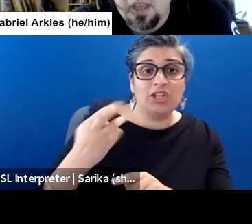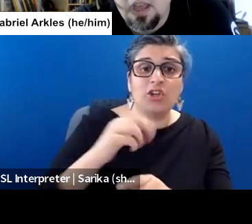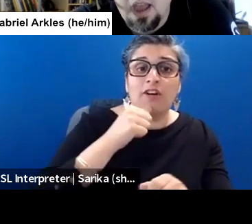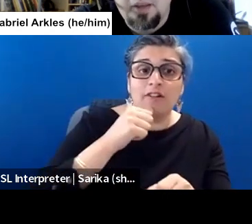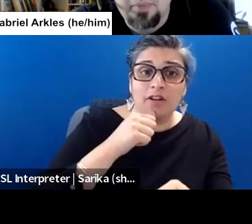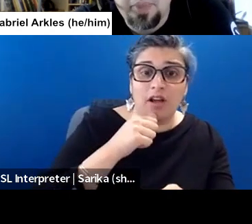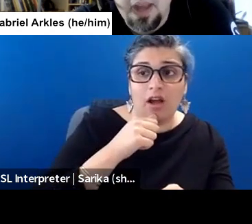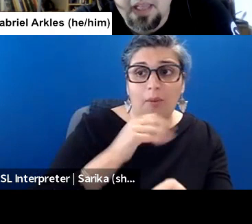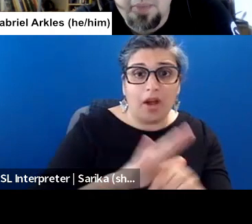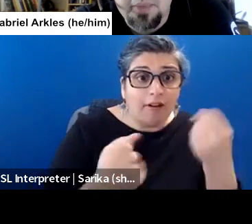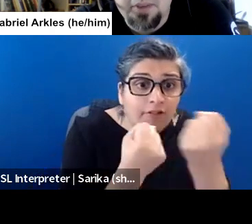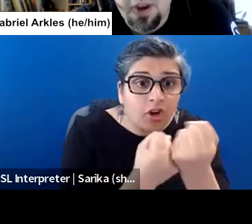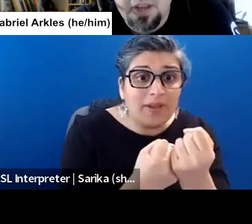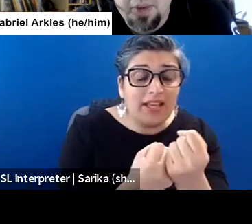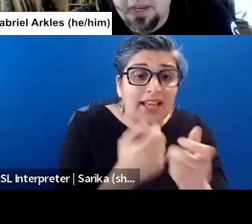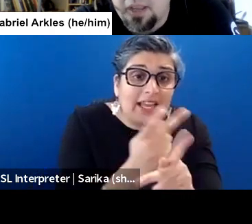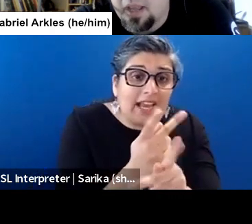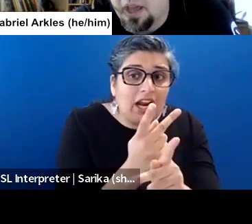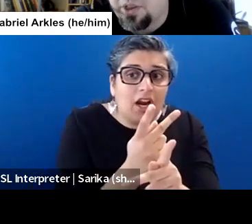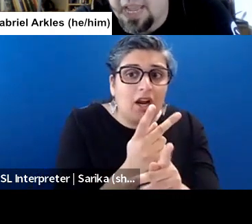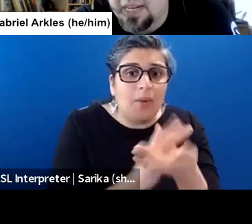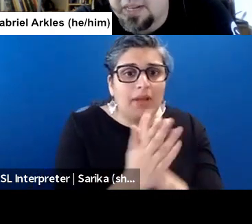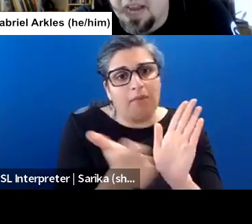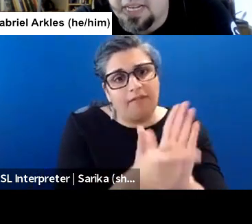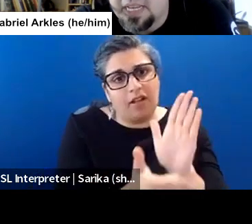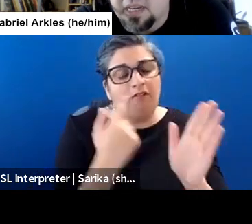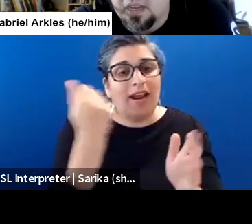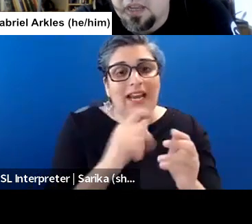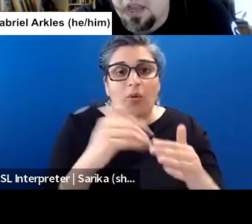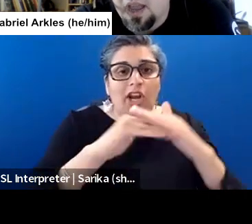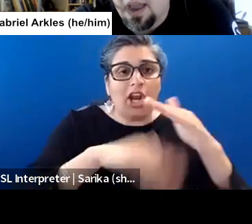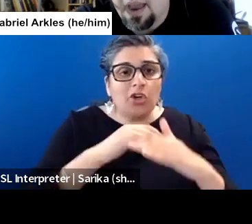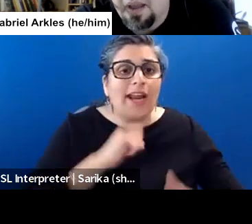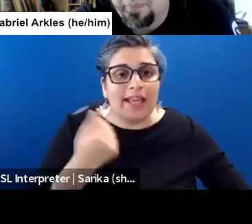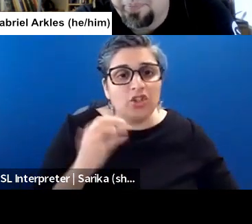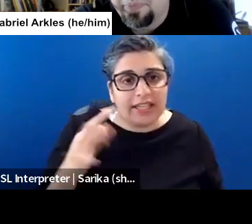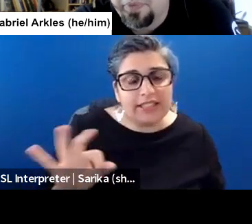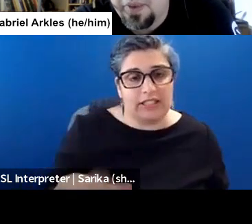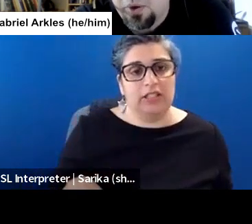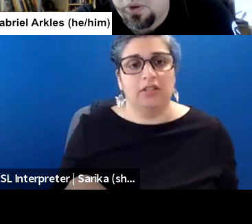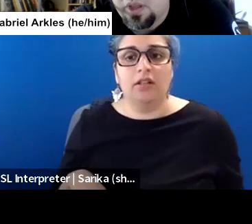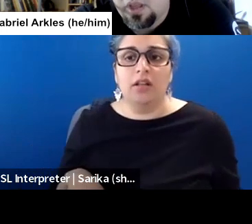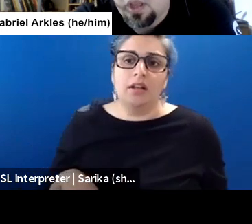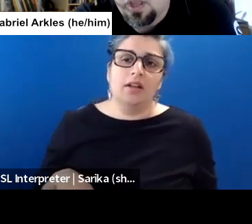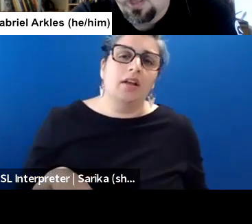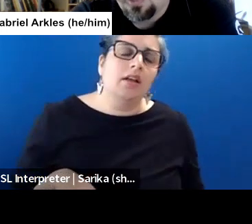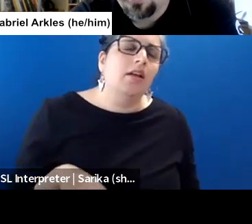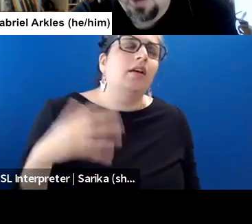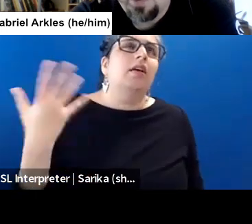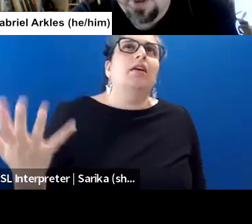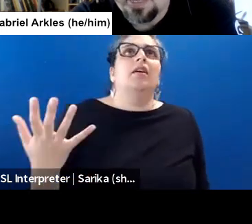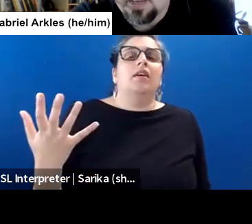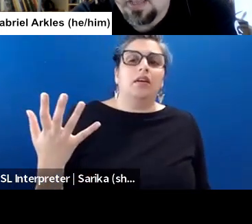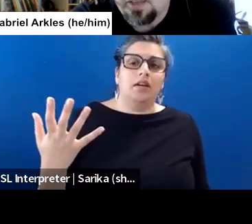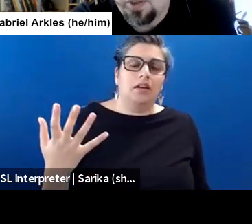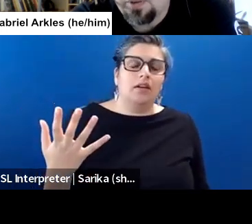felony in Alabama for anyone under the age of 19. So you'll go